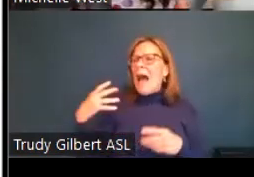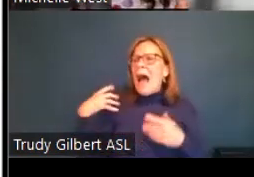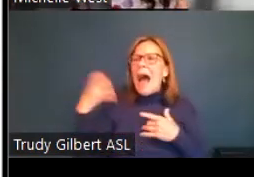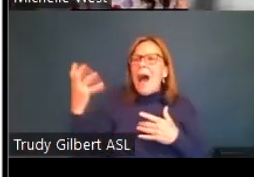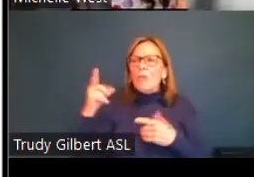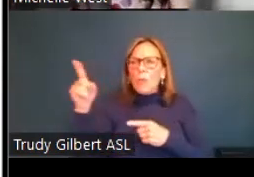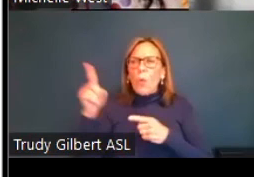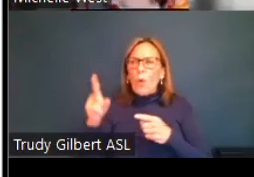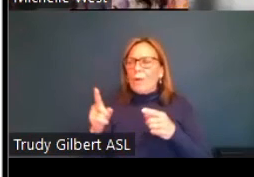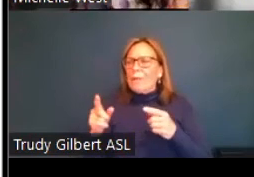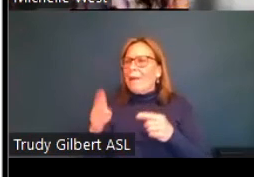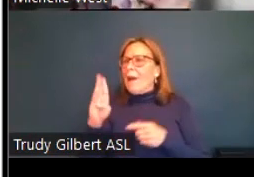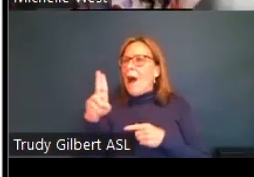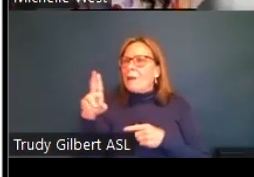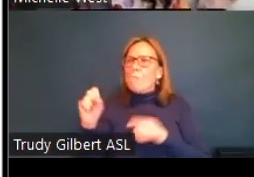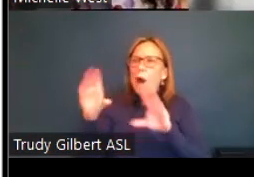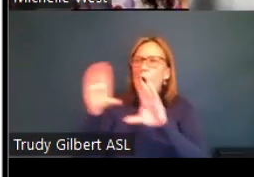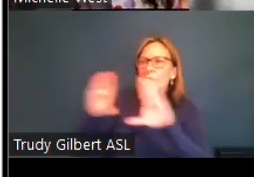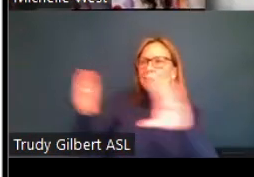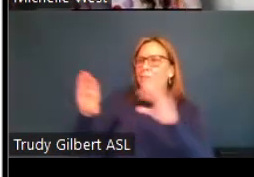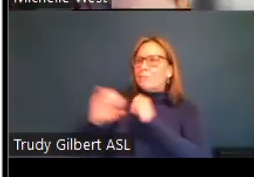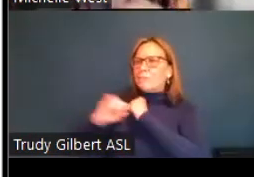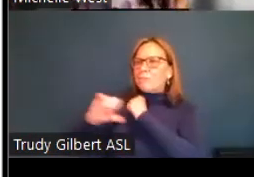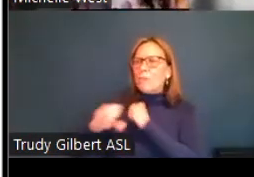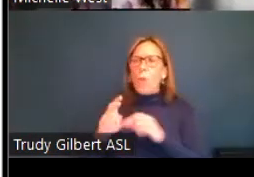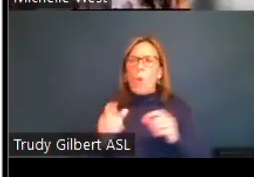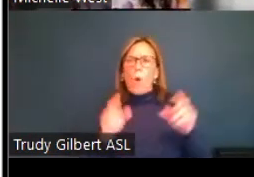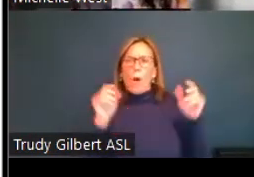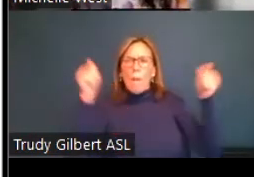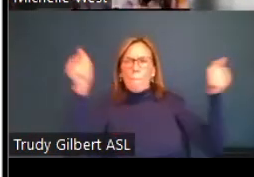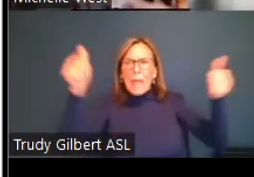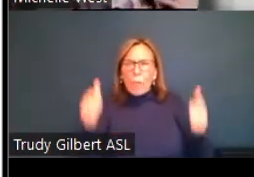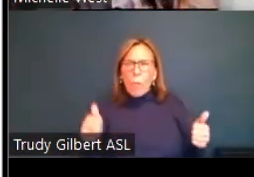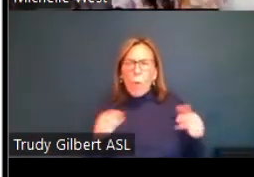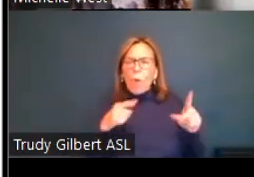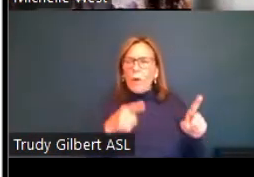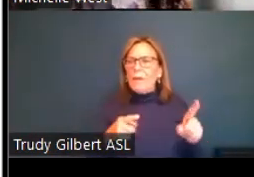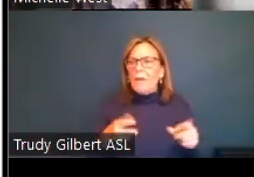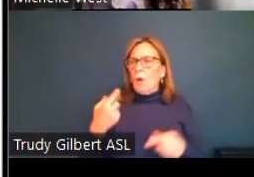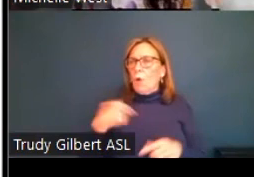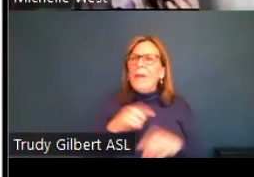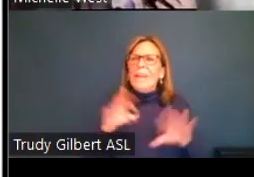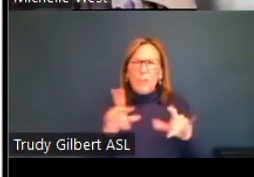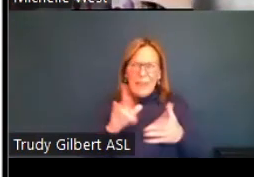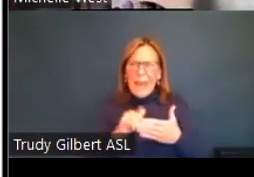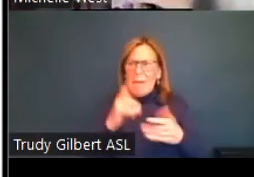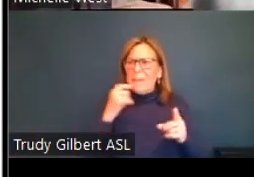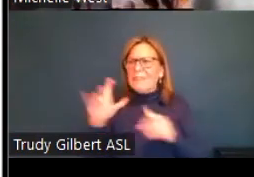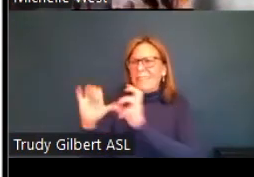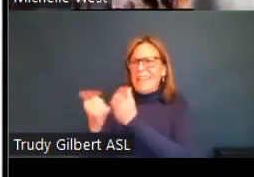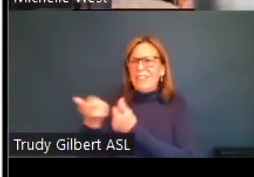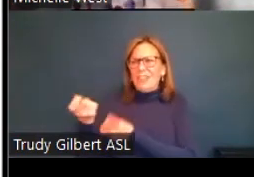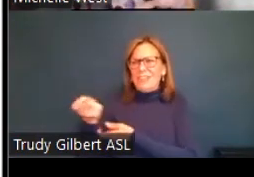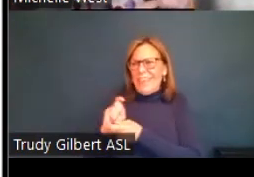bus ads. We did those because we had a home health care agency that gave us the revenue to do it. And it actually was well